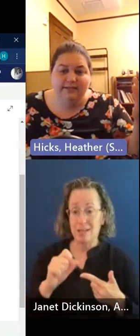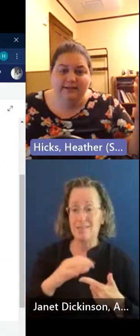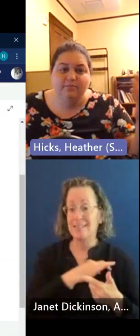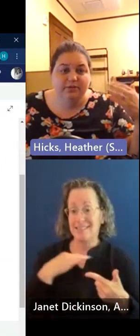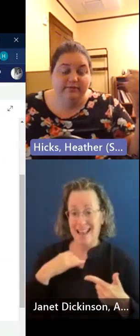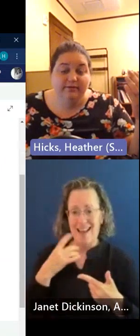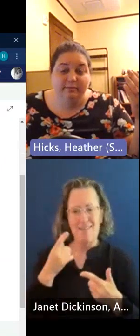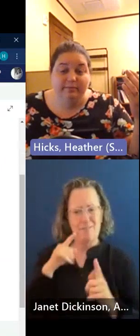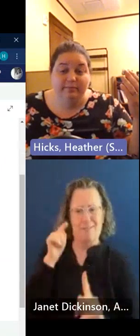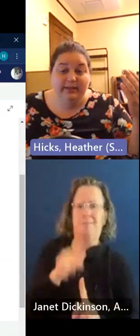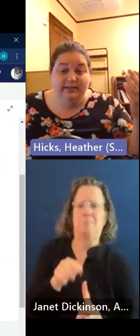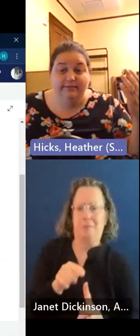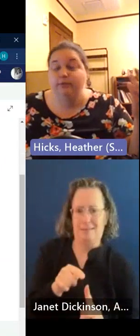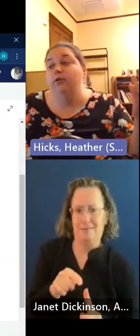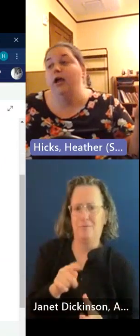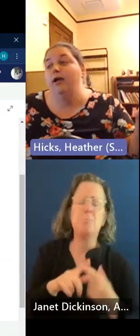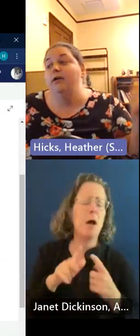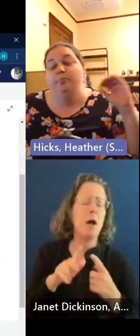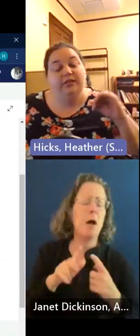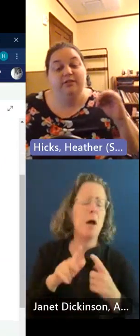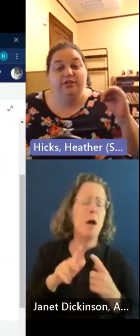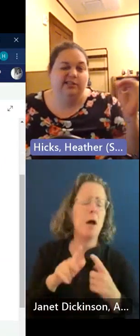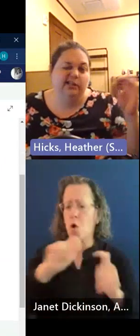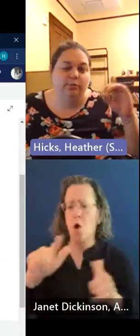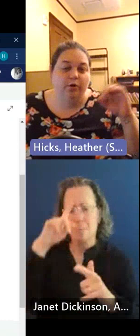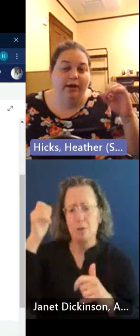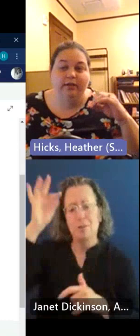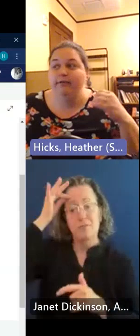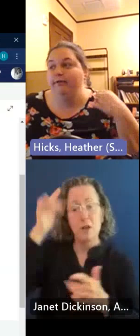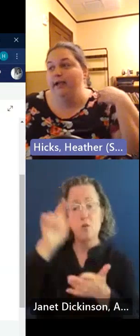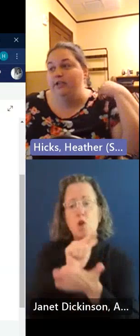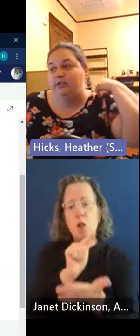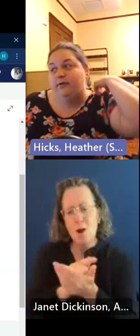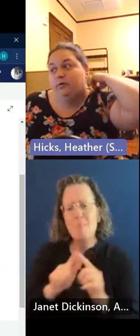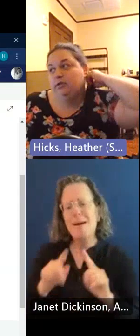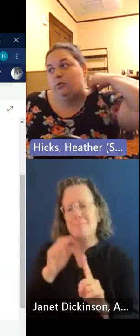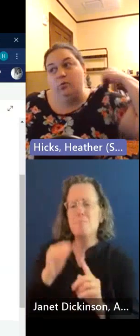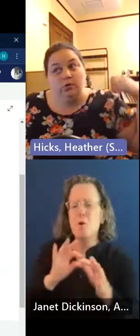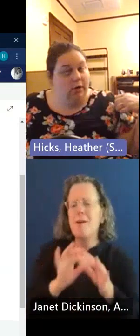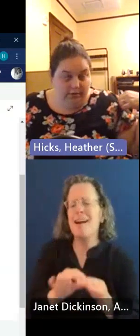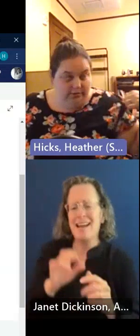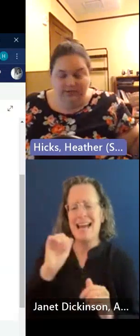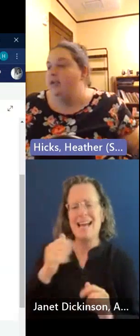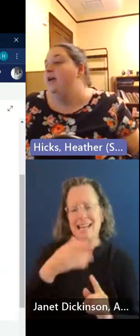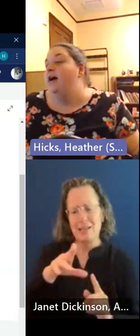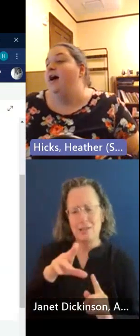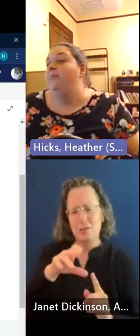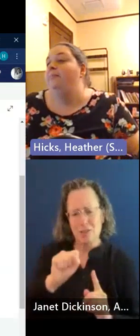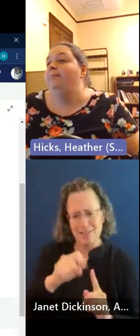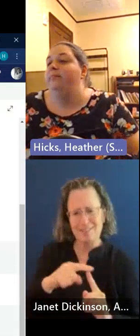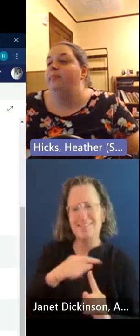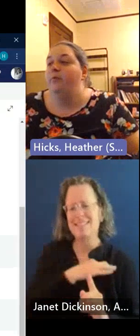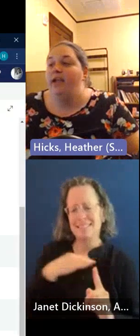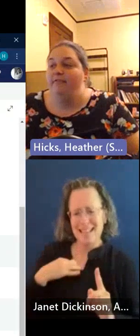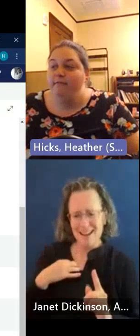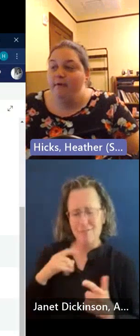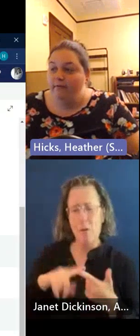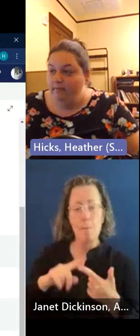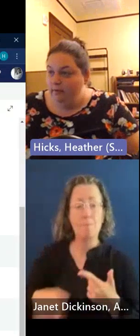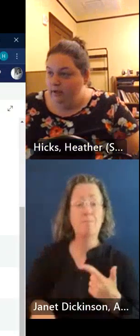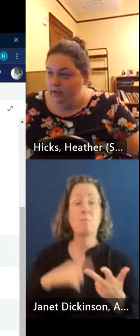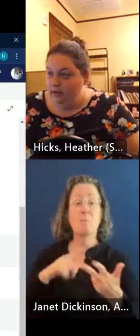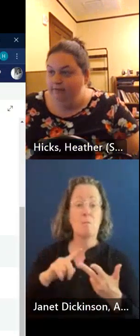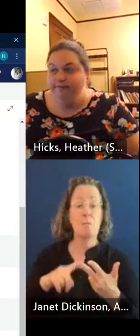everybody because accessibility is a federal law, but these are just a little more outlined for AHS folks or others. But we